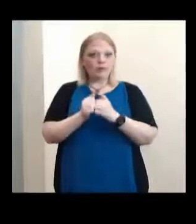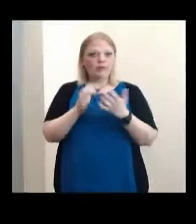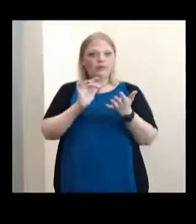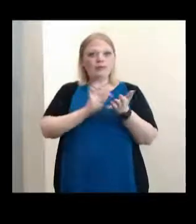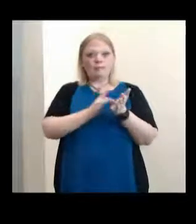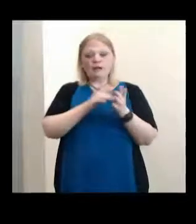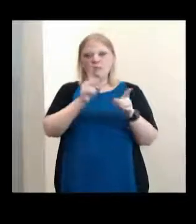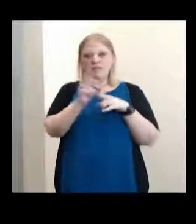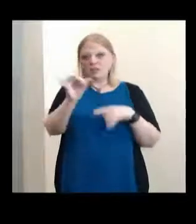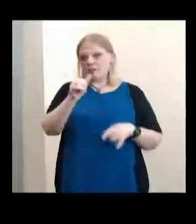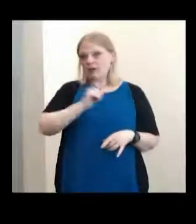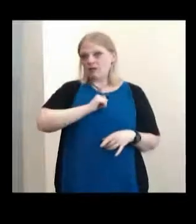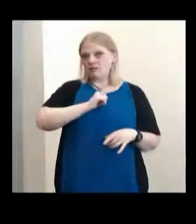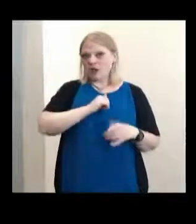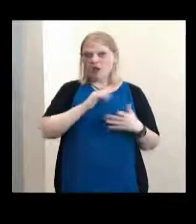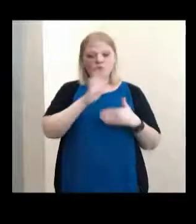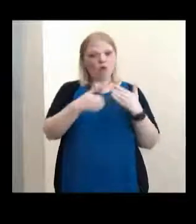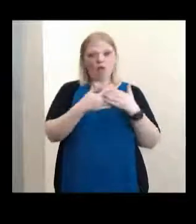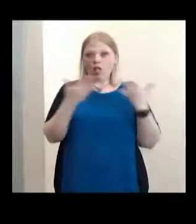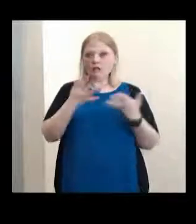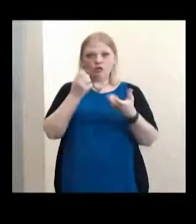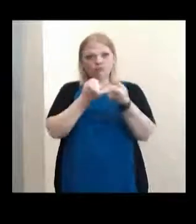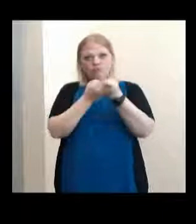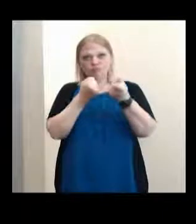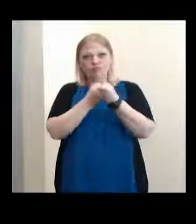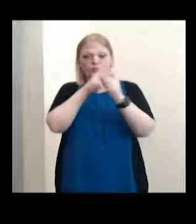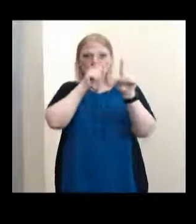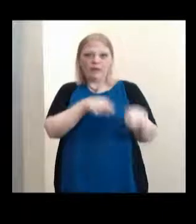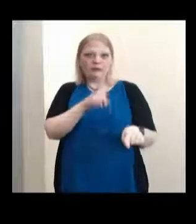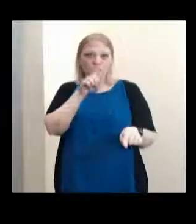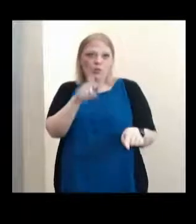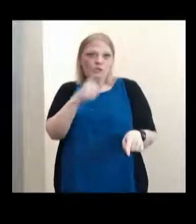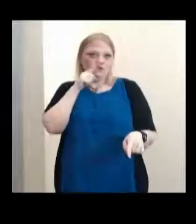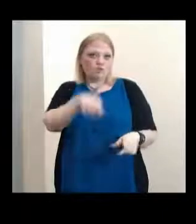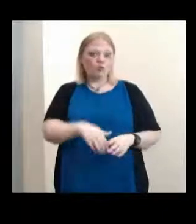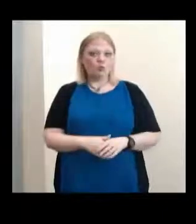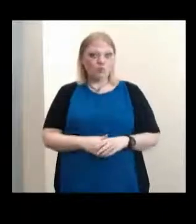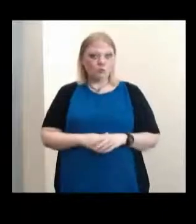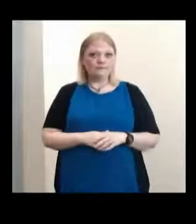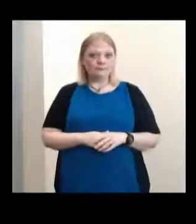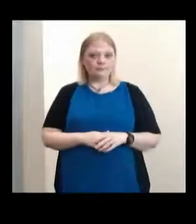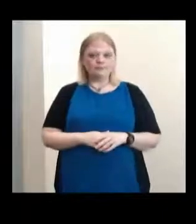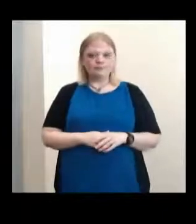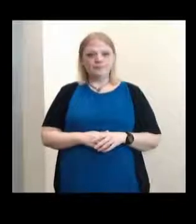like myself, we're all going to be here for you to answer those questions.